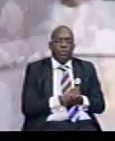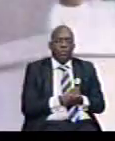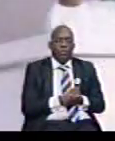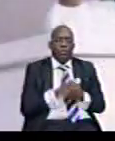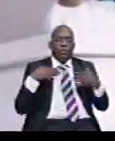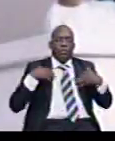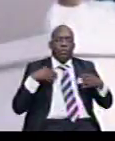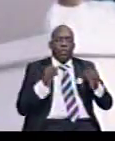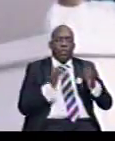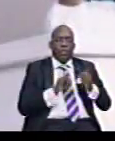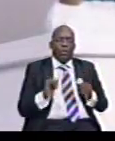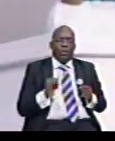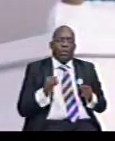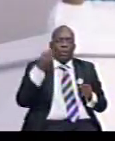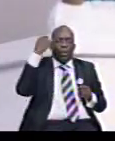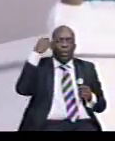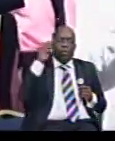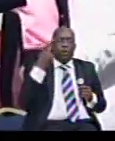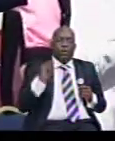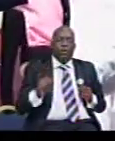Healing for the whole man.